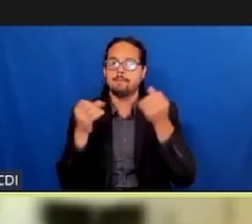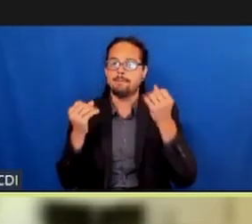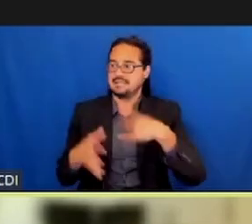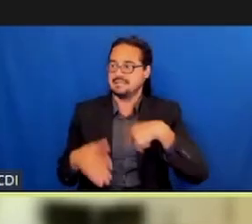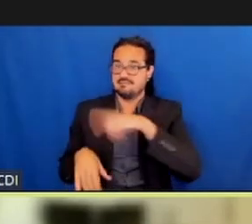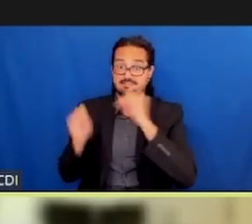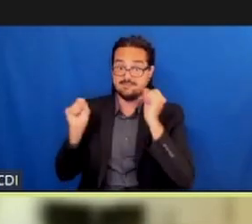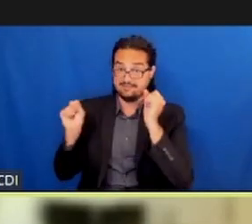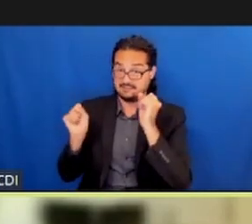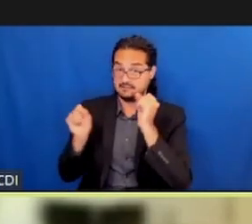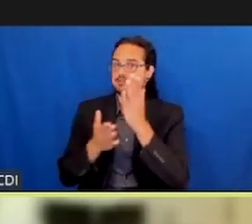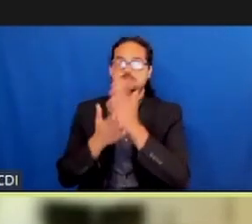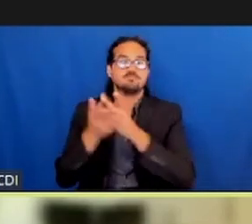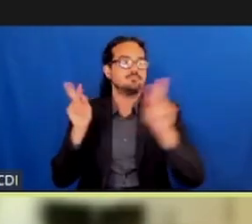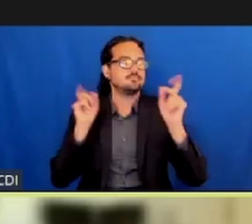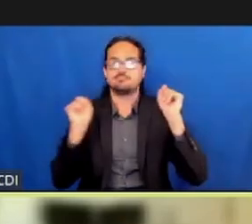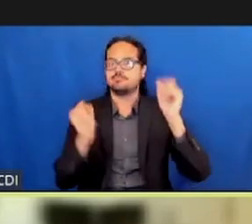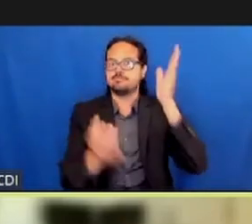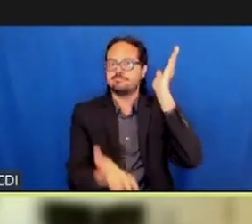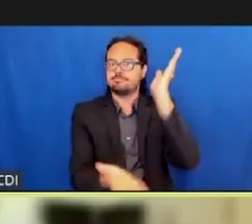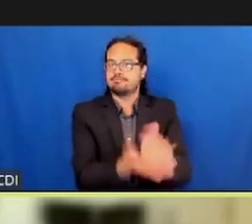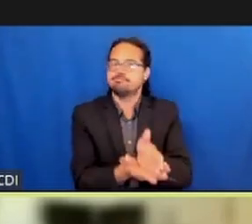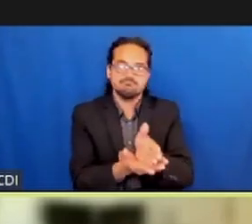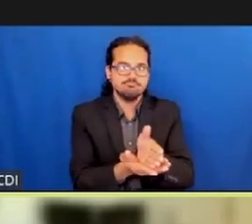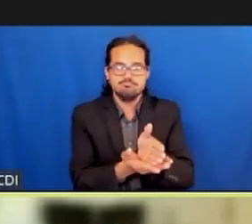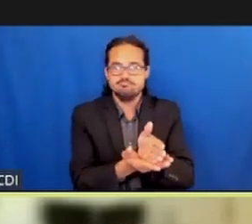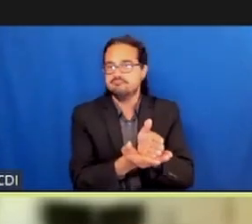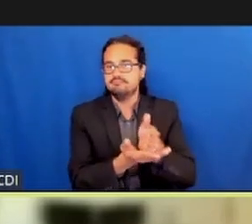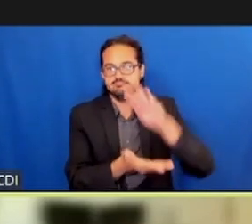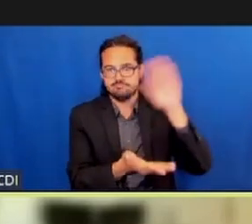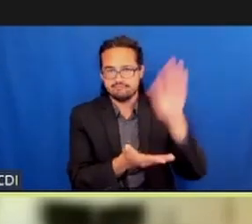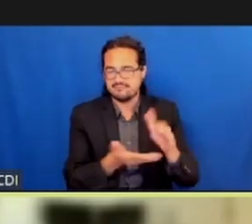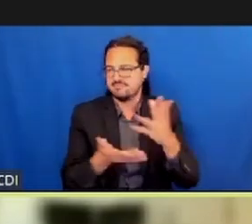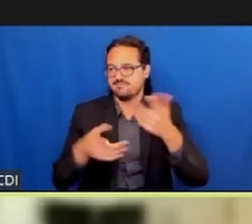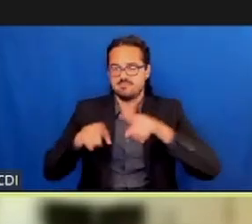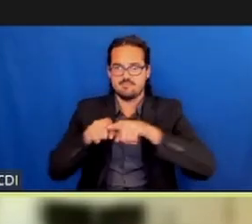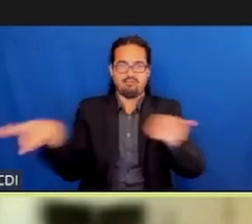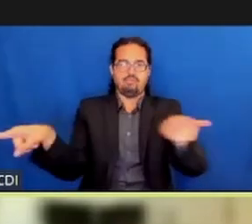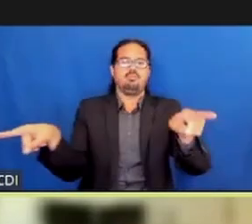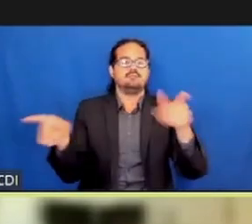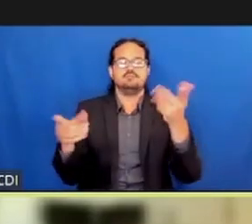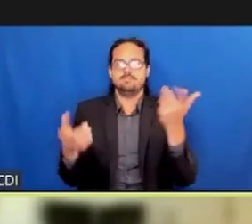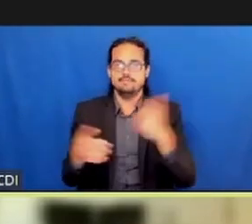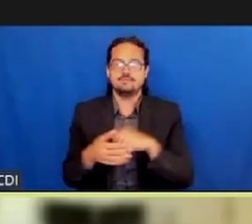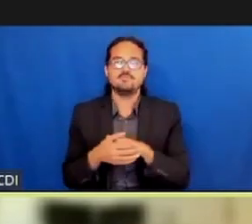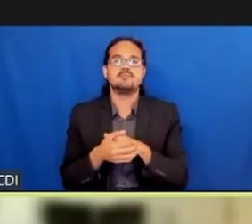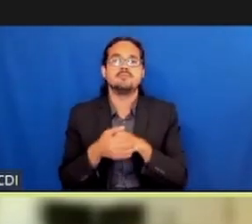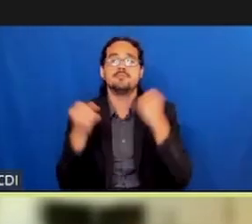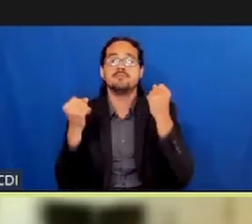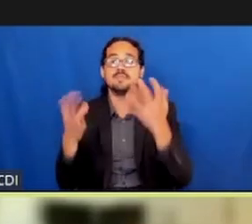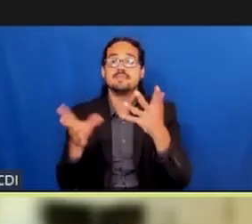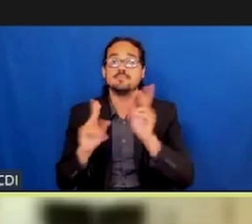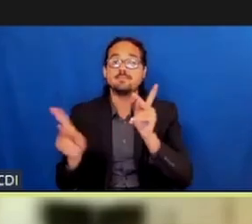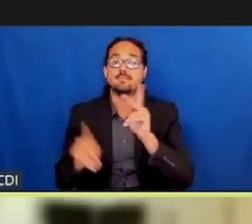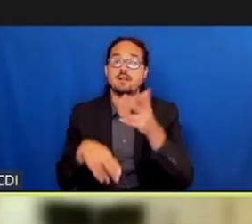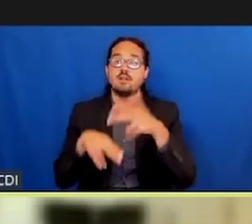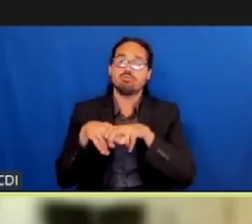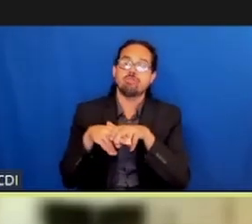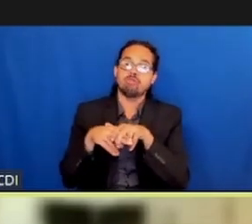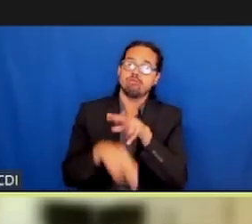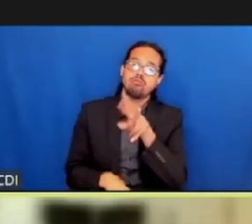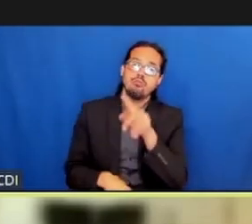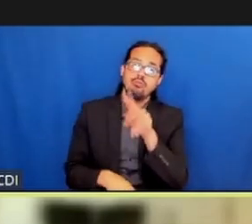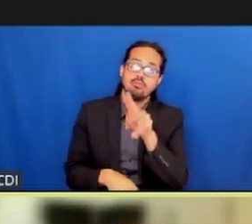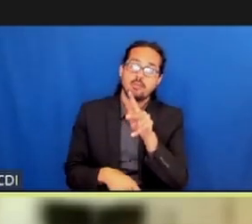Sleep was disrupted. There was a lot more TV going on. I know that the Crown and Bridgerton got many of us through a difficult year.